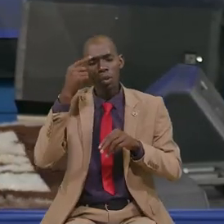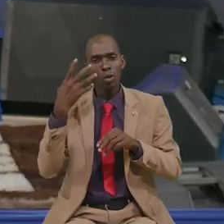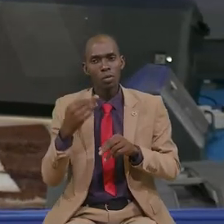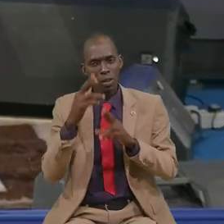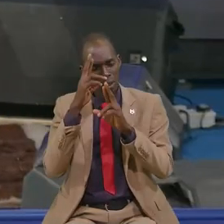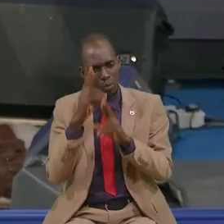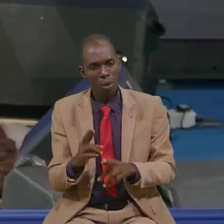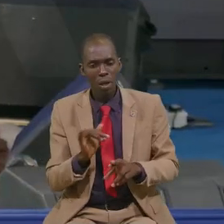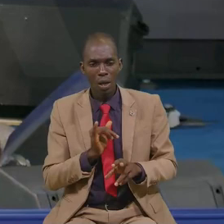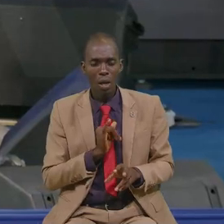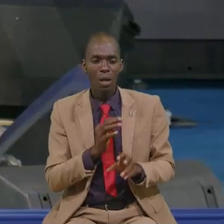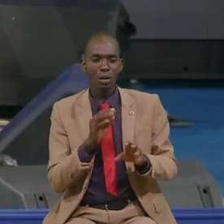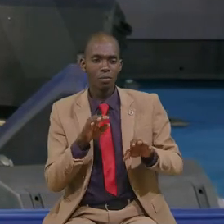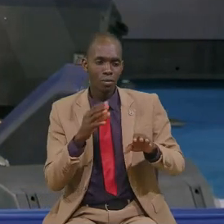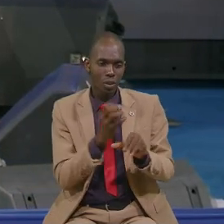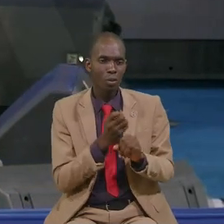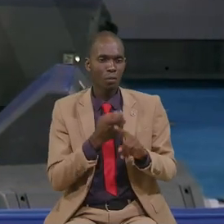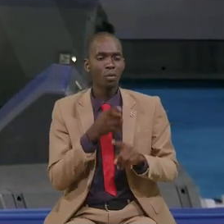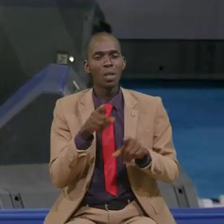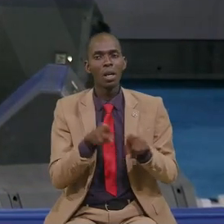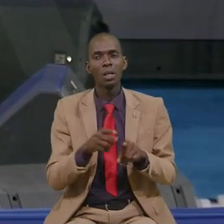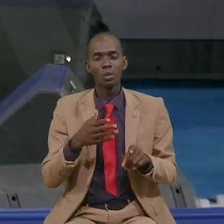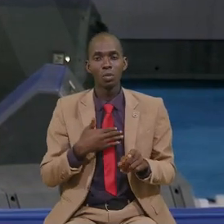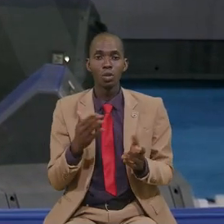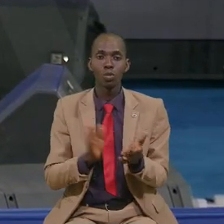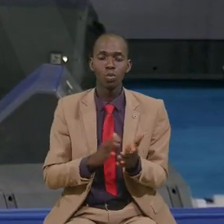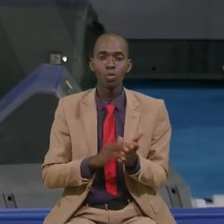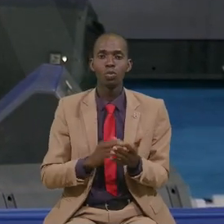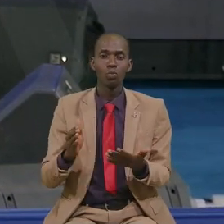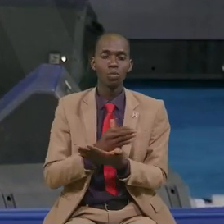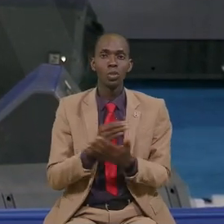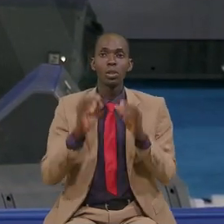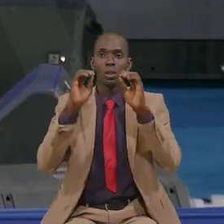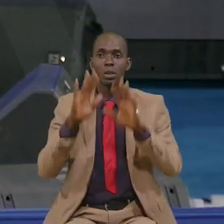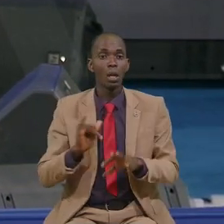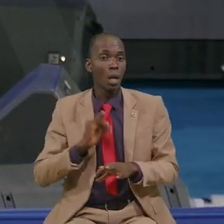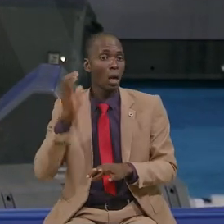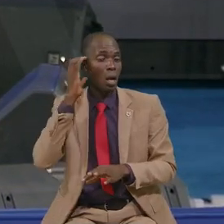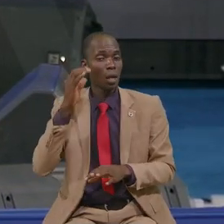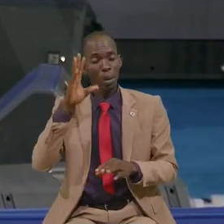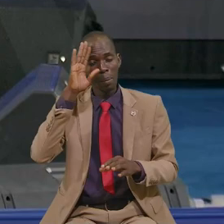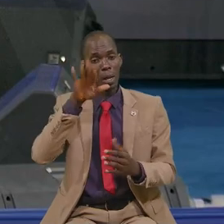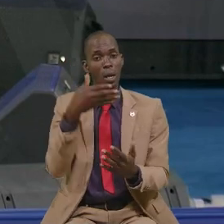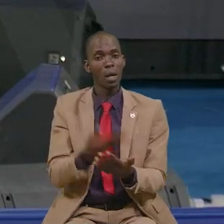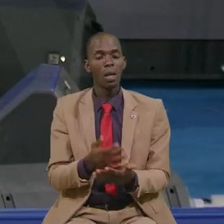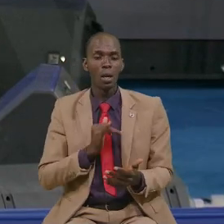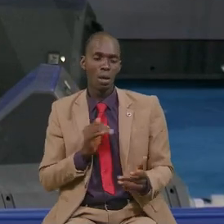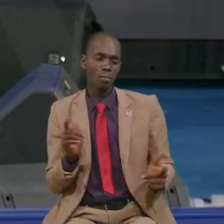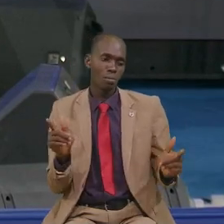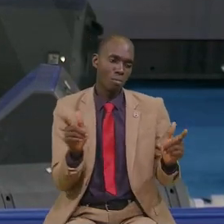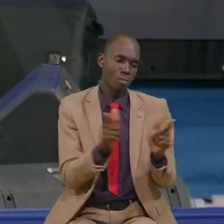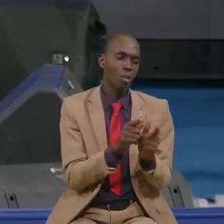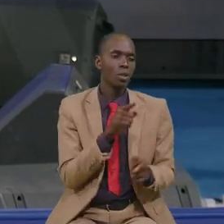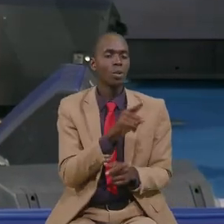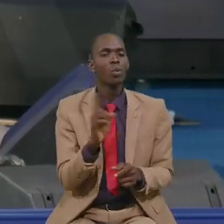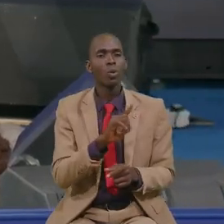for him as my Sunday school teacher, music teacher, I heard he was around. And I went to him where he